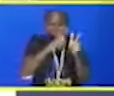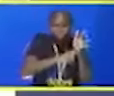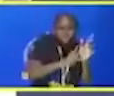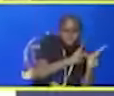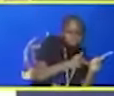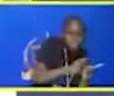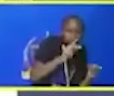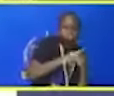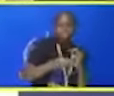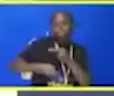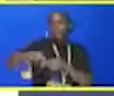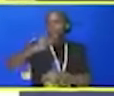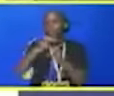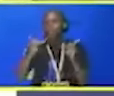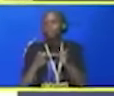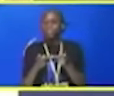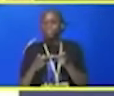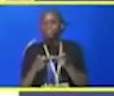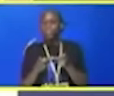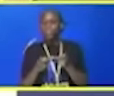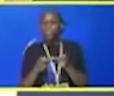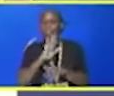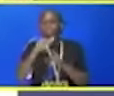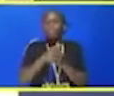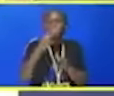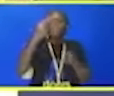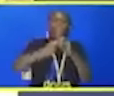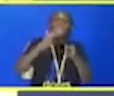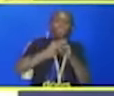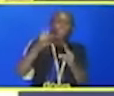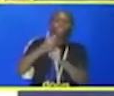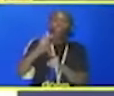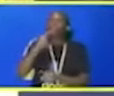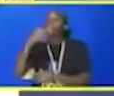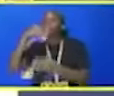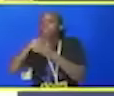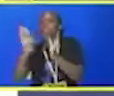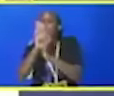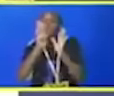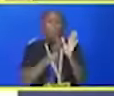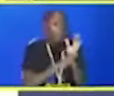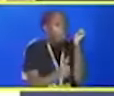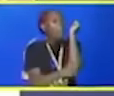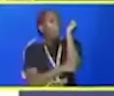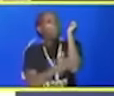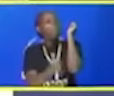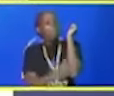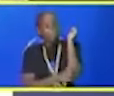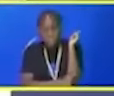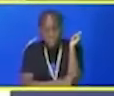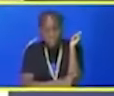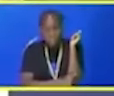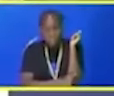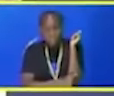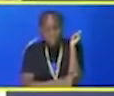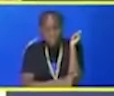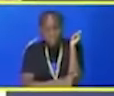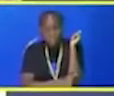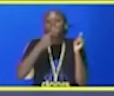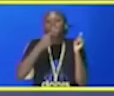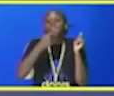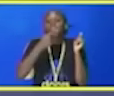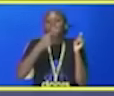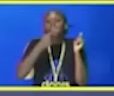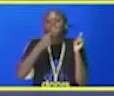up. All the names that you call in the Bible, Abraham, Peter, Esther, they are not